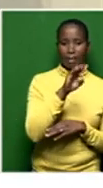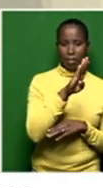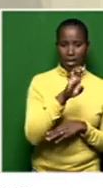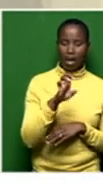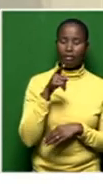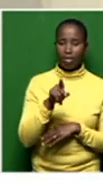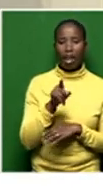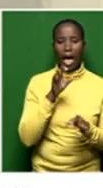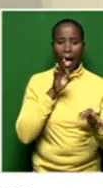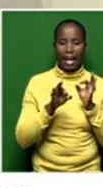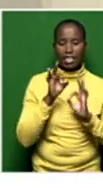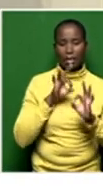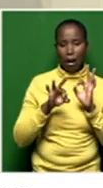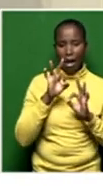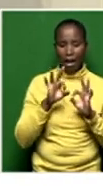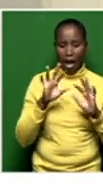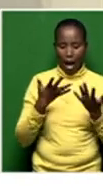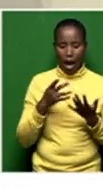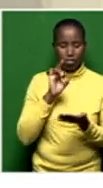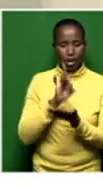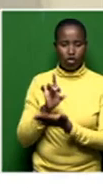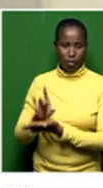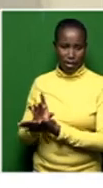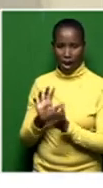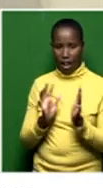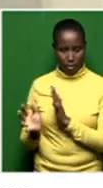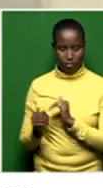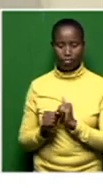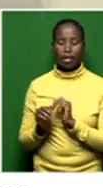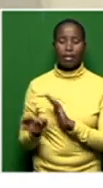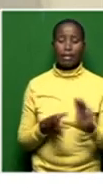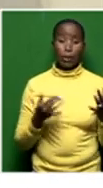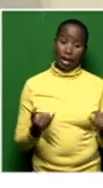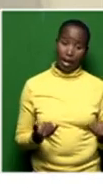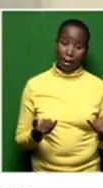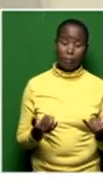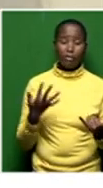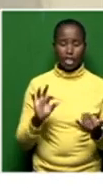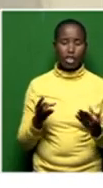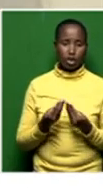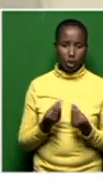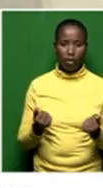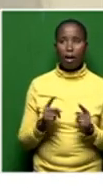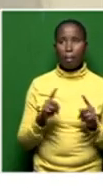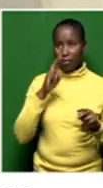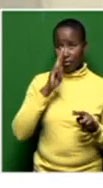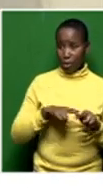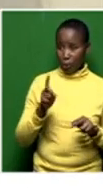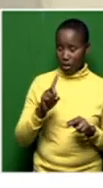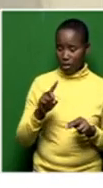what's happening and explaining the retrenchment, etc. So, no, they haven't addressed. And funny enough, Leanne, I mean,